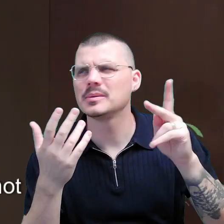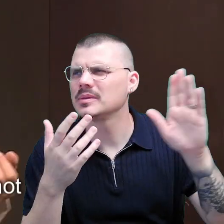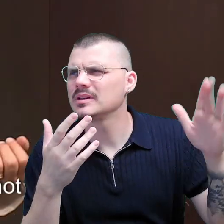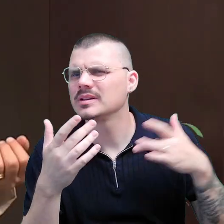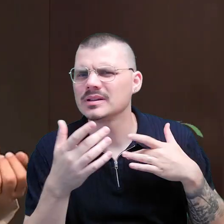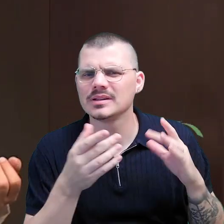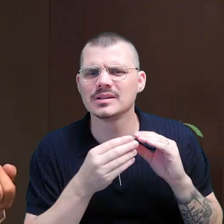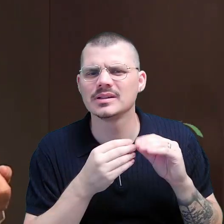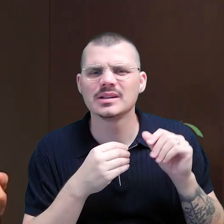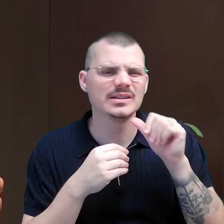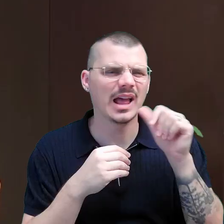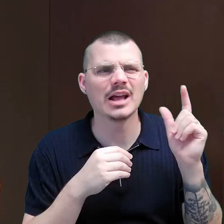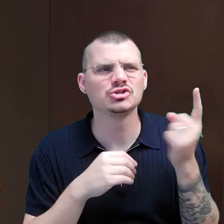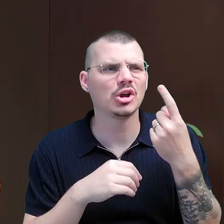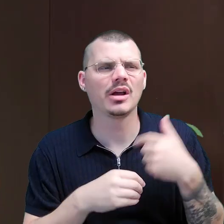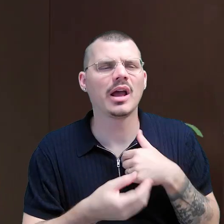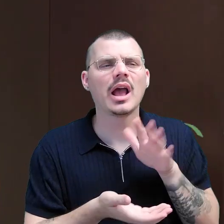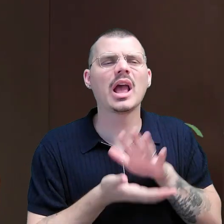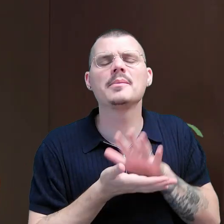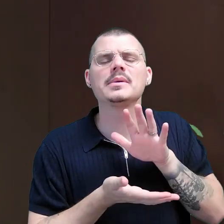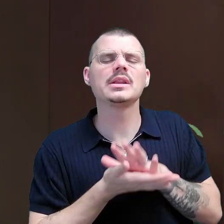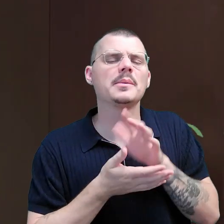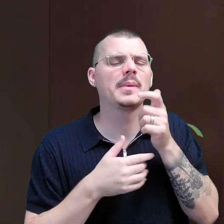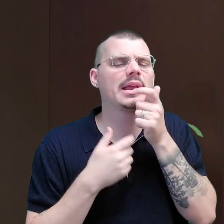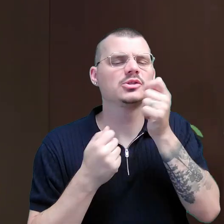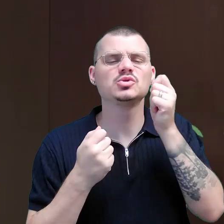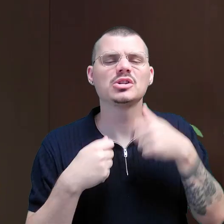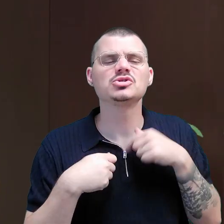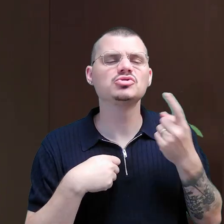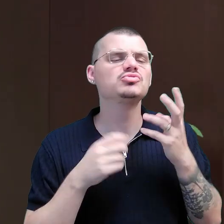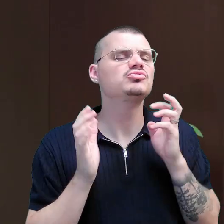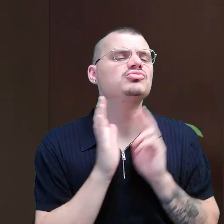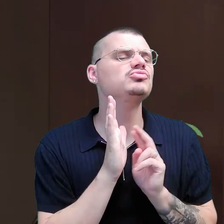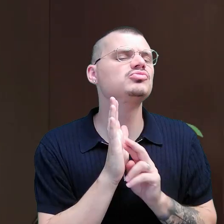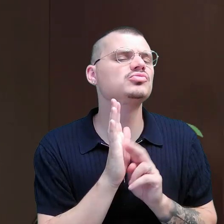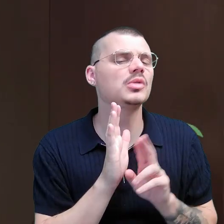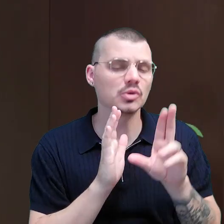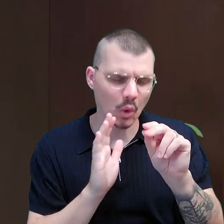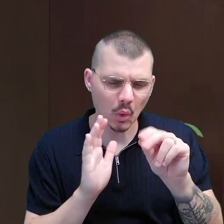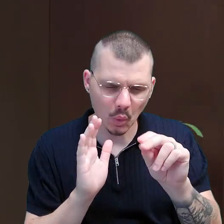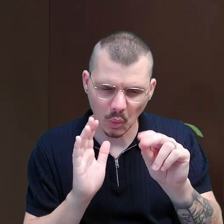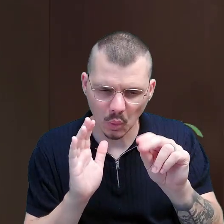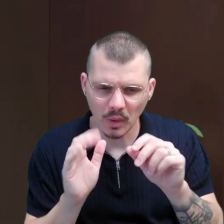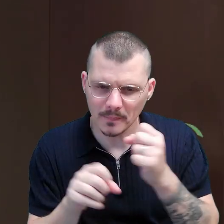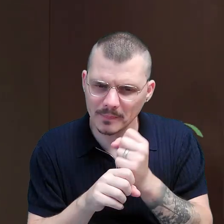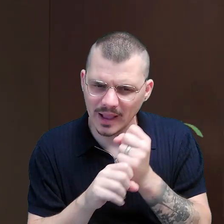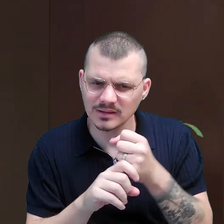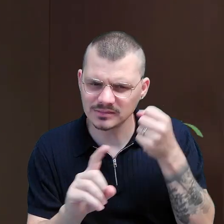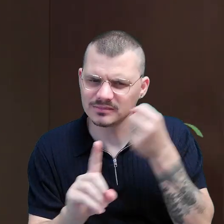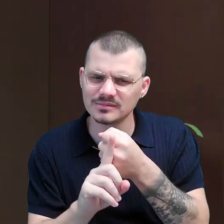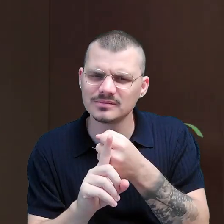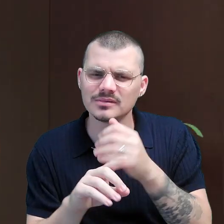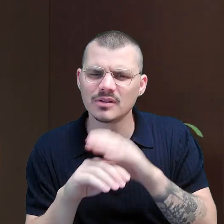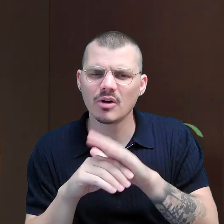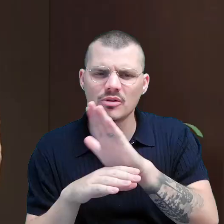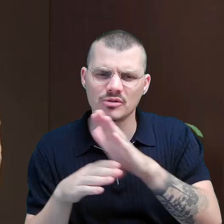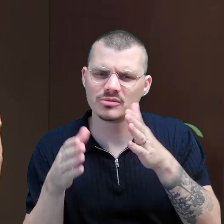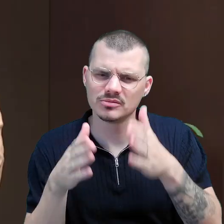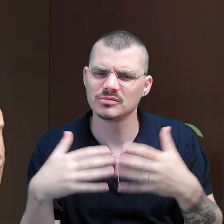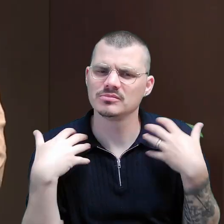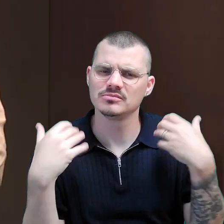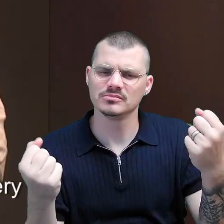say? Oh, it's not just academic interest. No, that's not the case. It really does make a difference for a person's